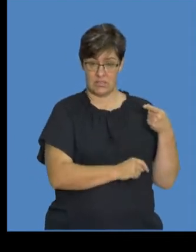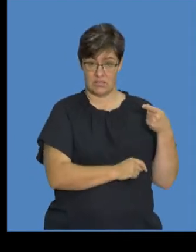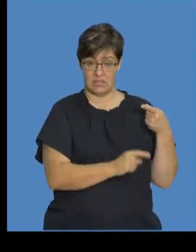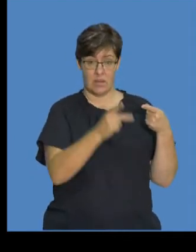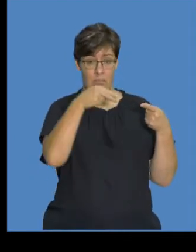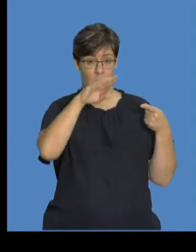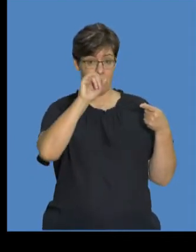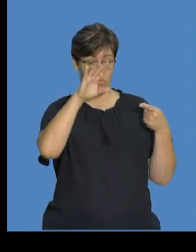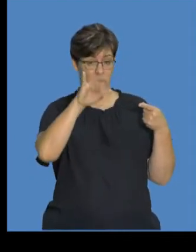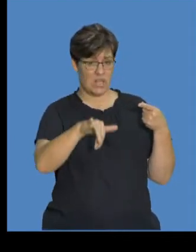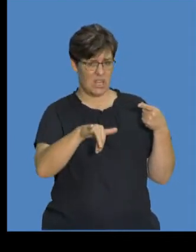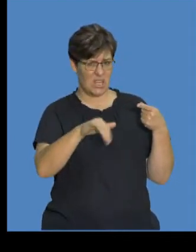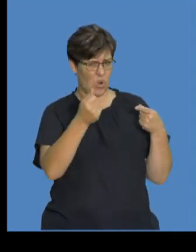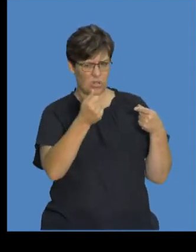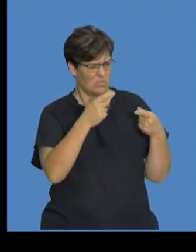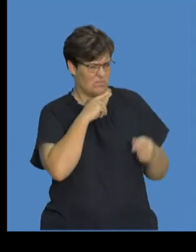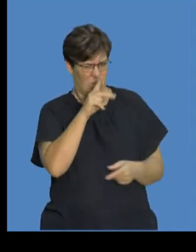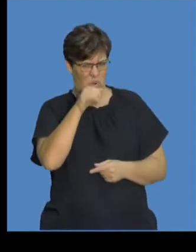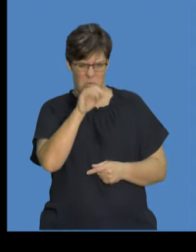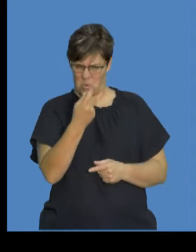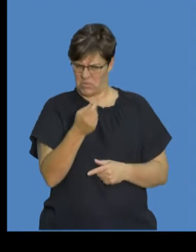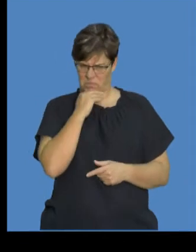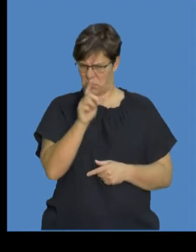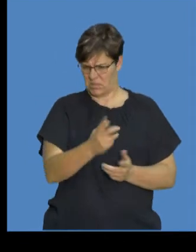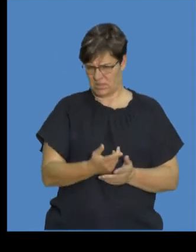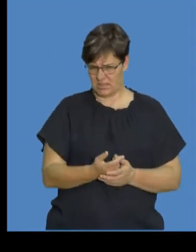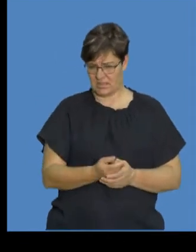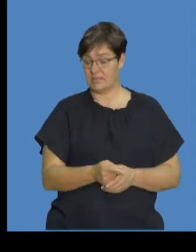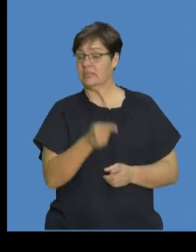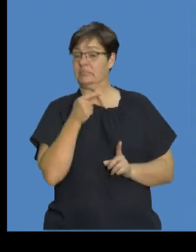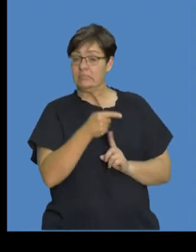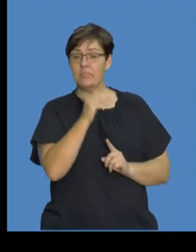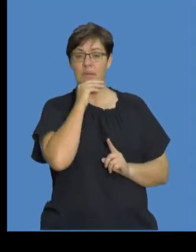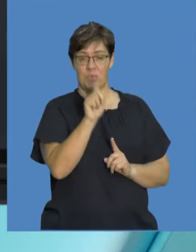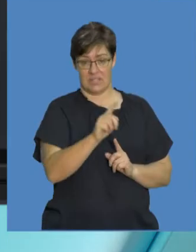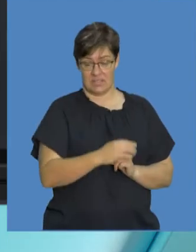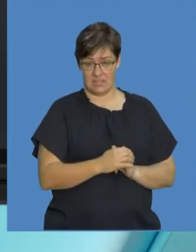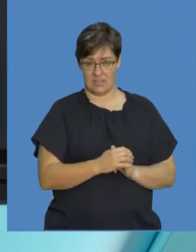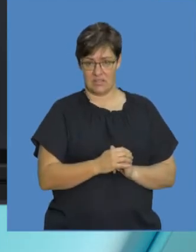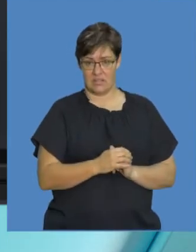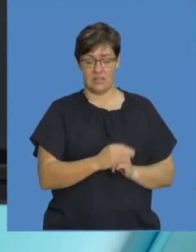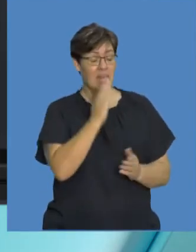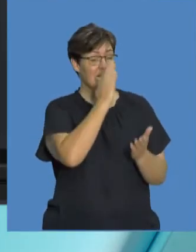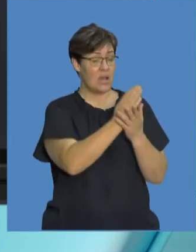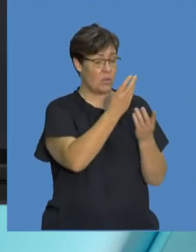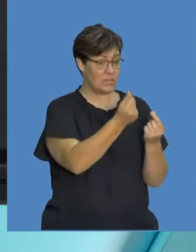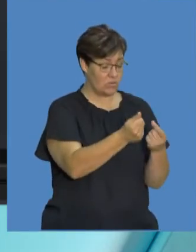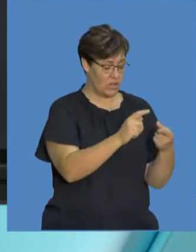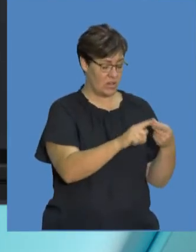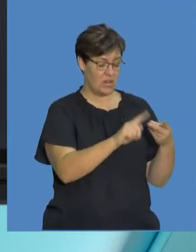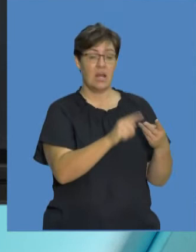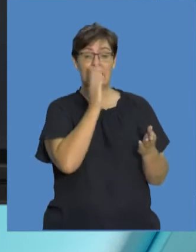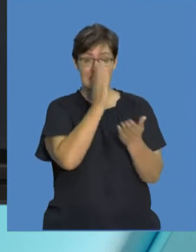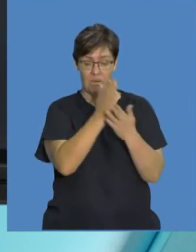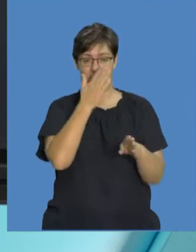new word. What do we mean by primary cost? By primary cost, we mean direct material plus